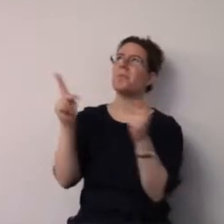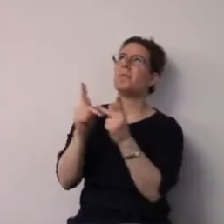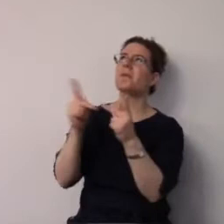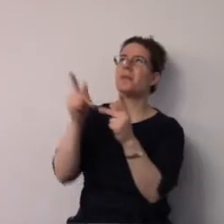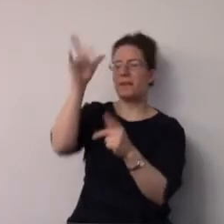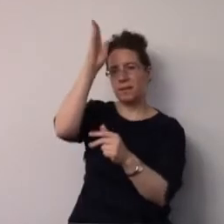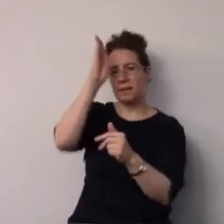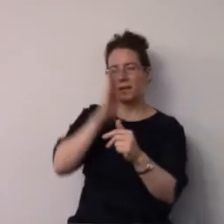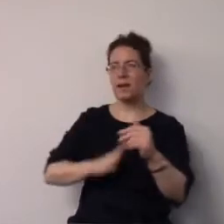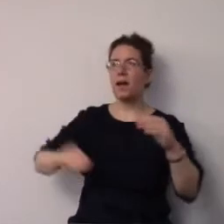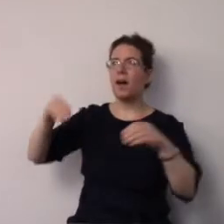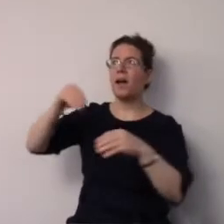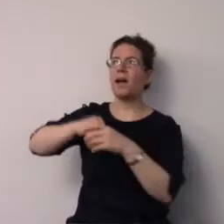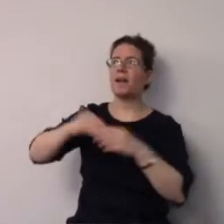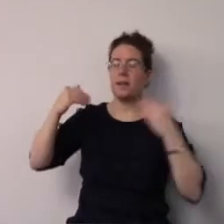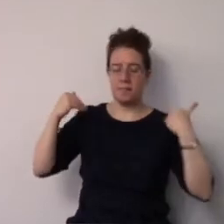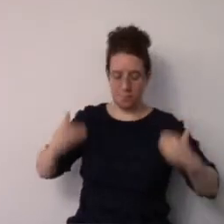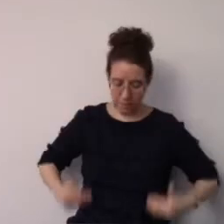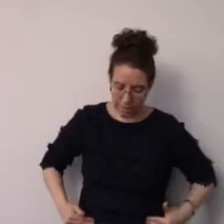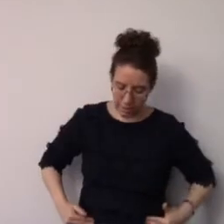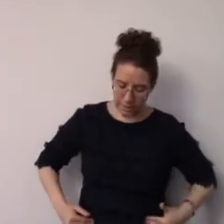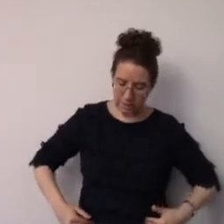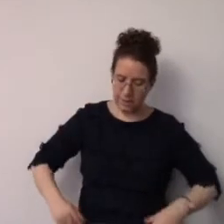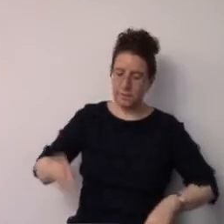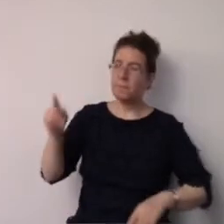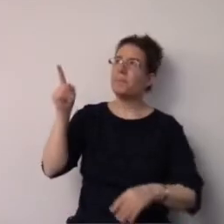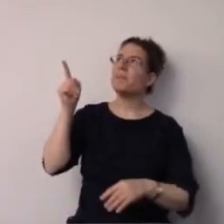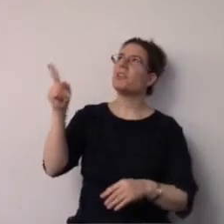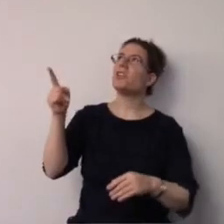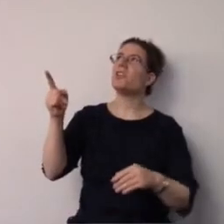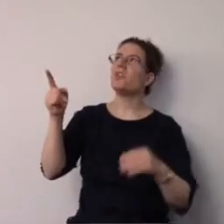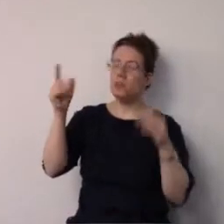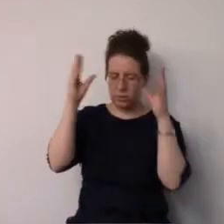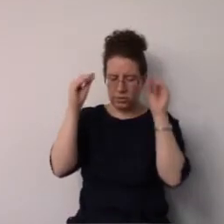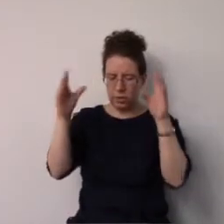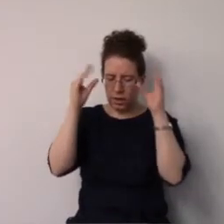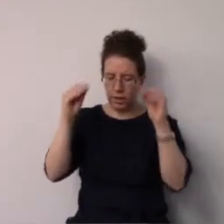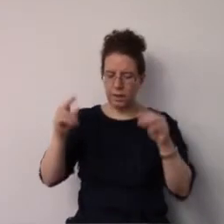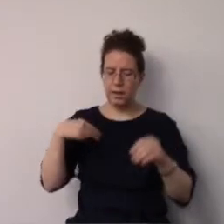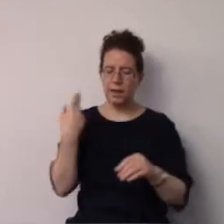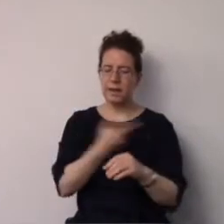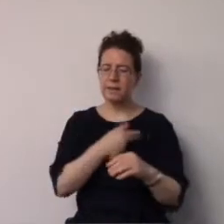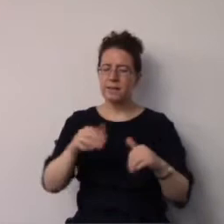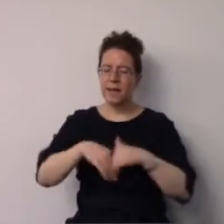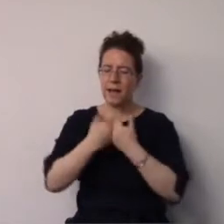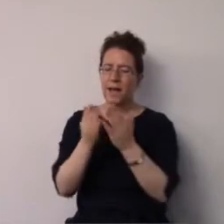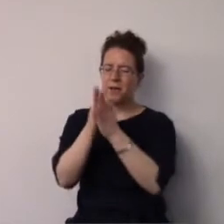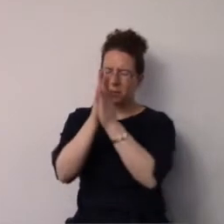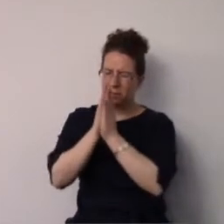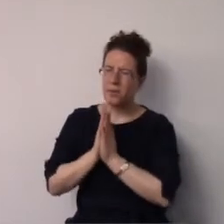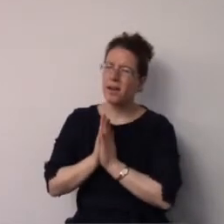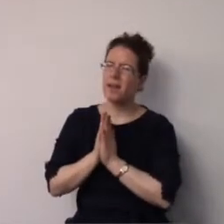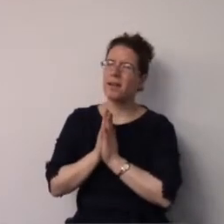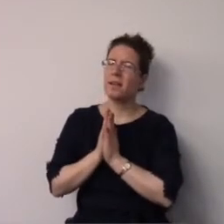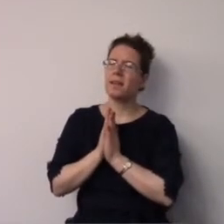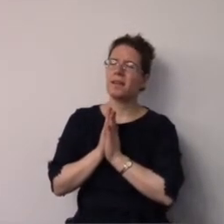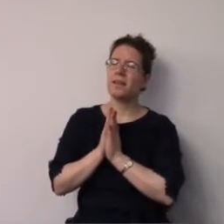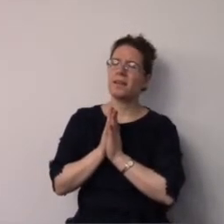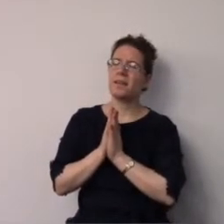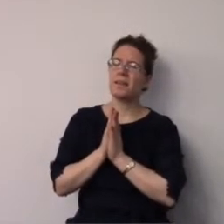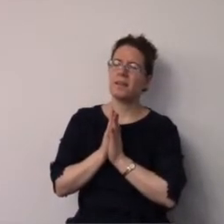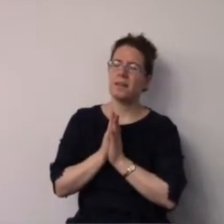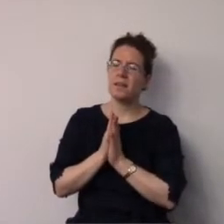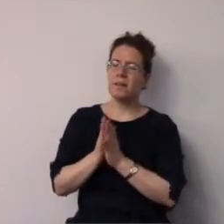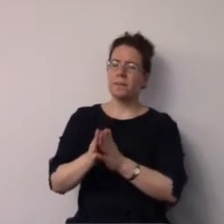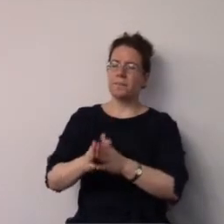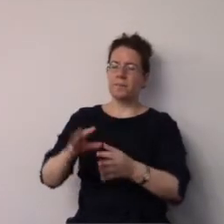that. If you haven't prayed, we need to pray. Jesus, God, some have